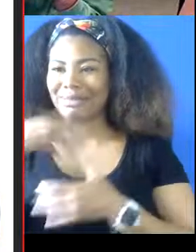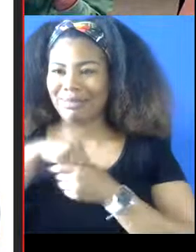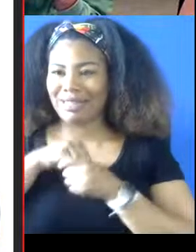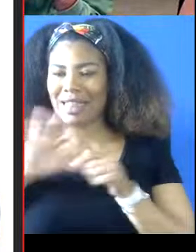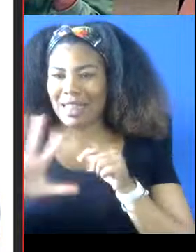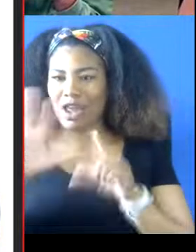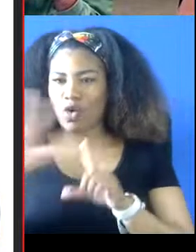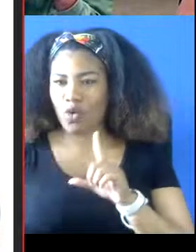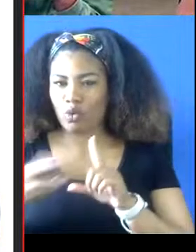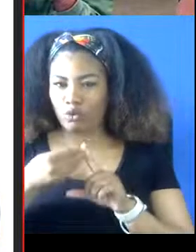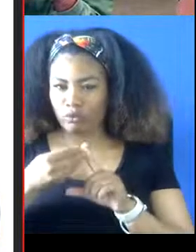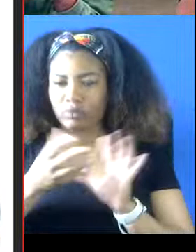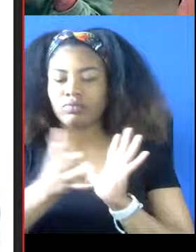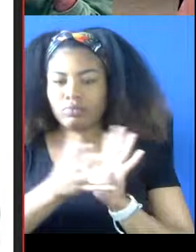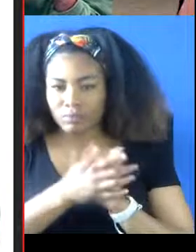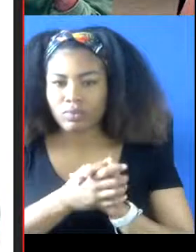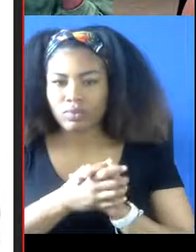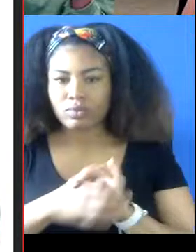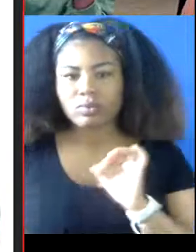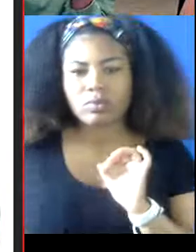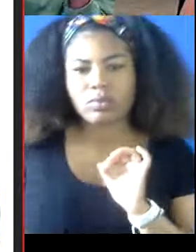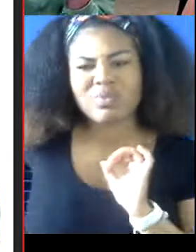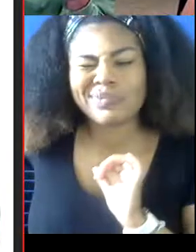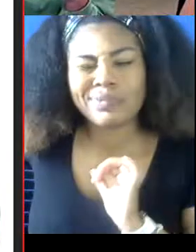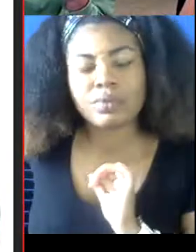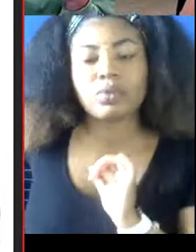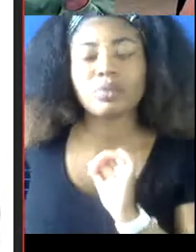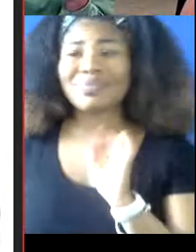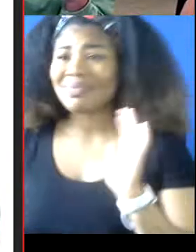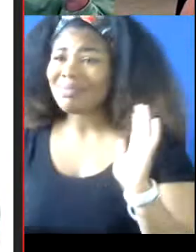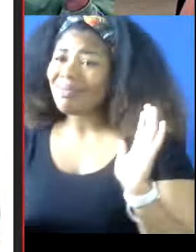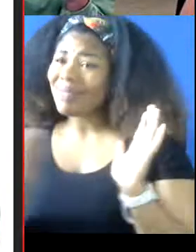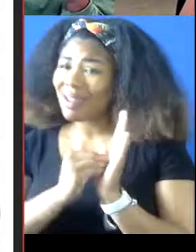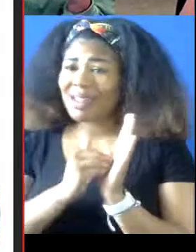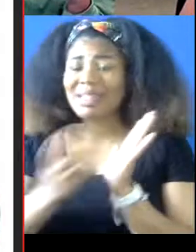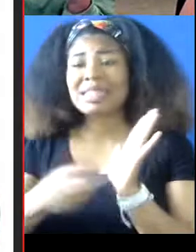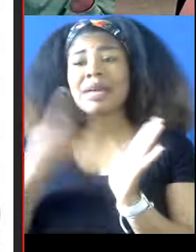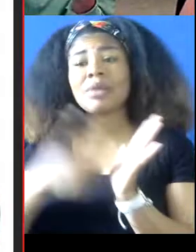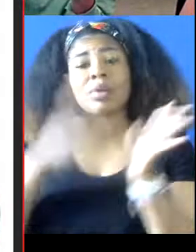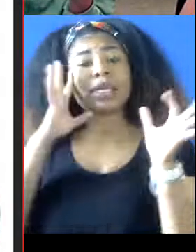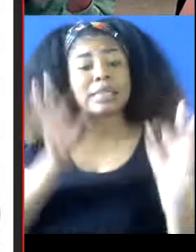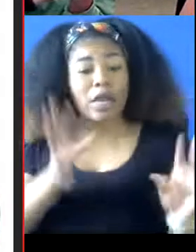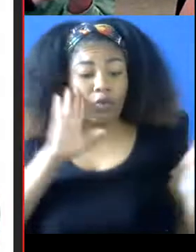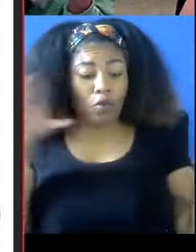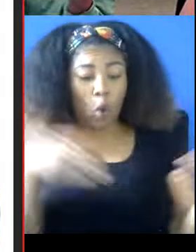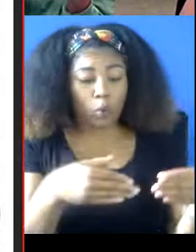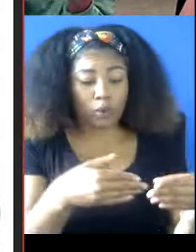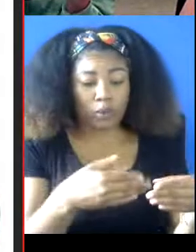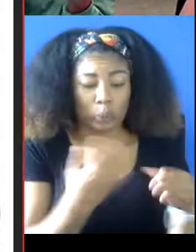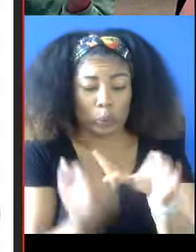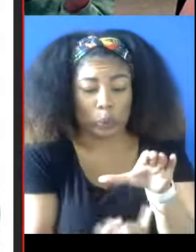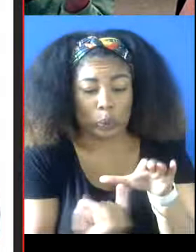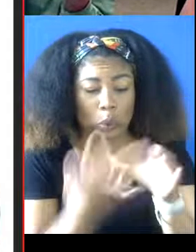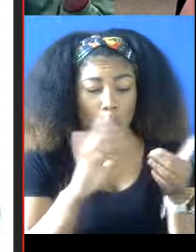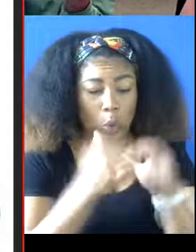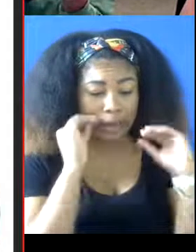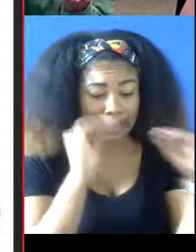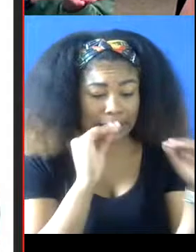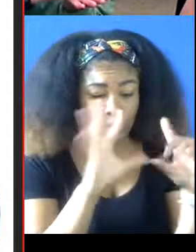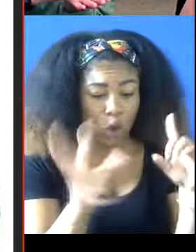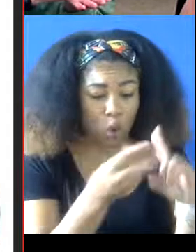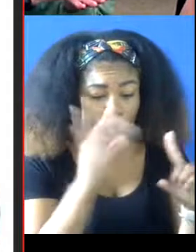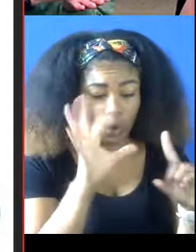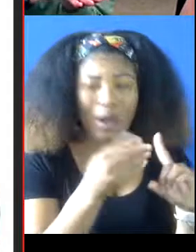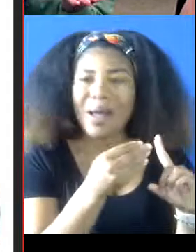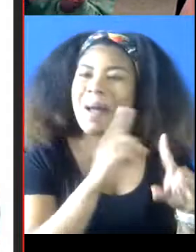culturally. So again, we know, and sometimes that's taught in isolation and not really tied back into exactly what does